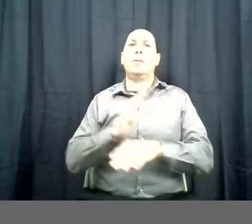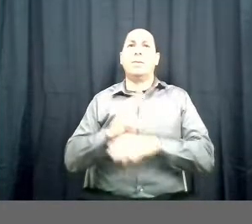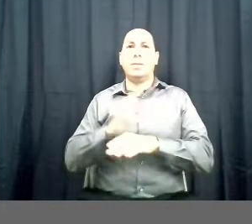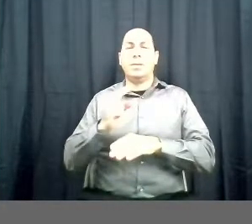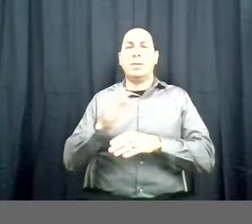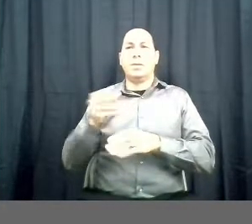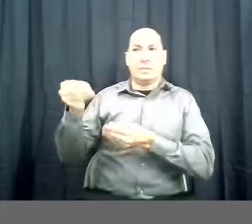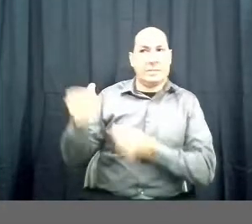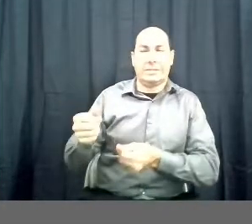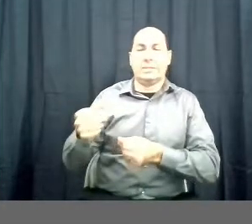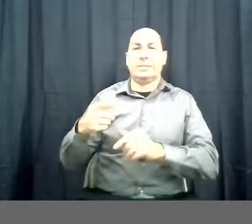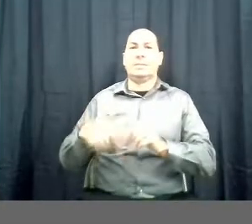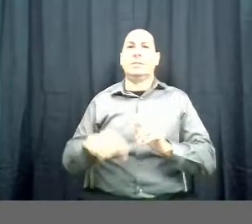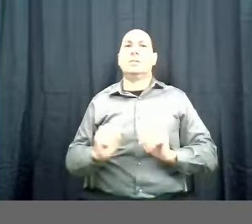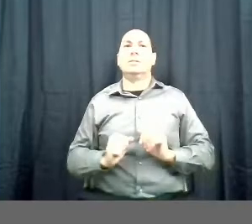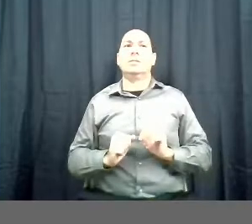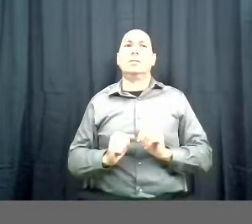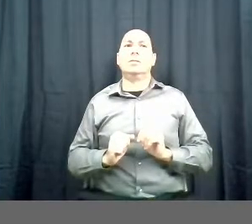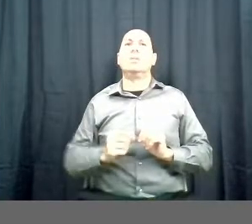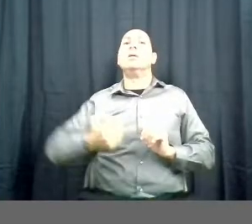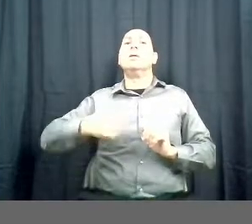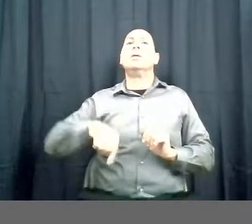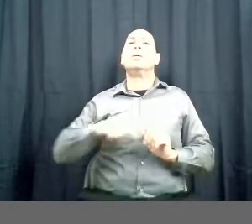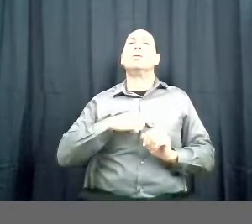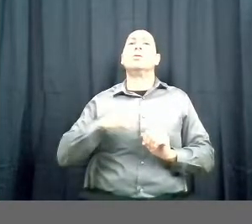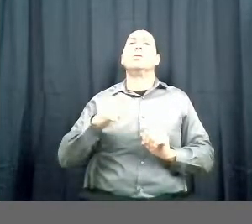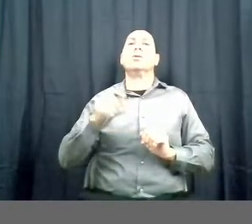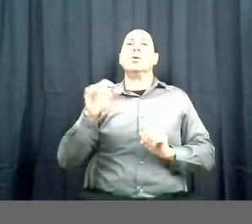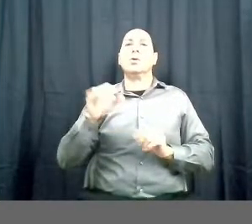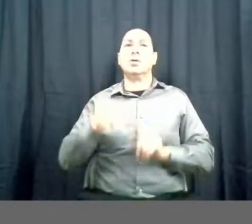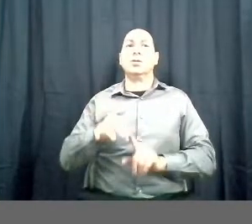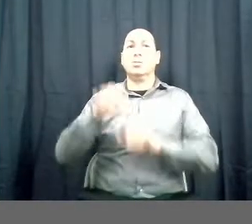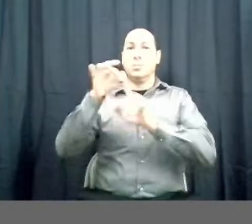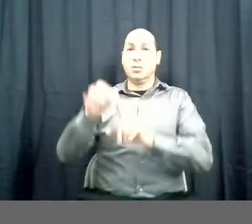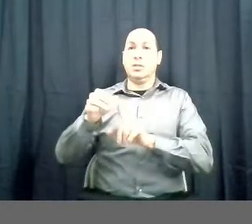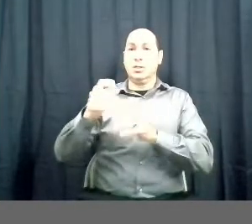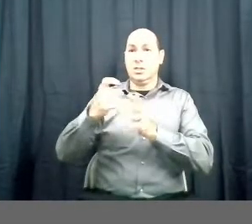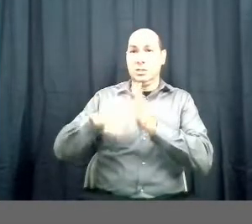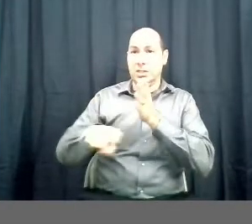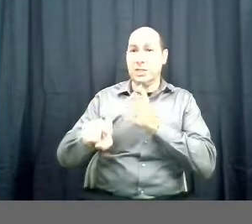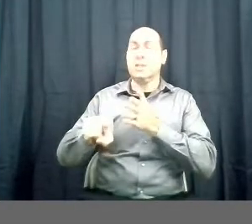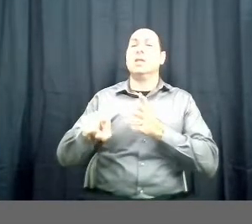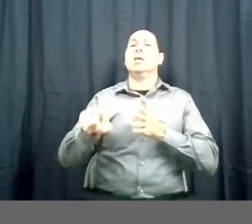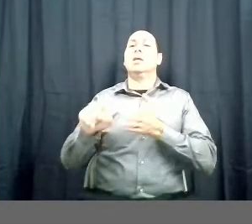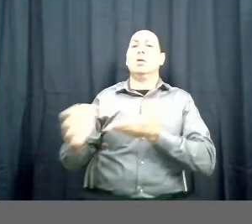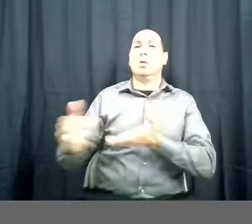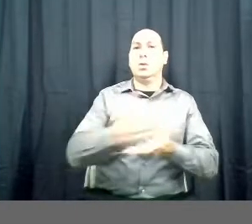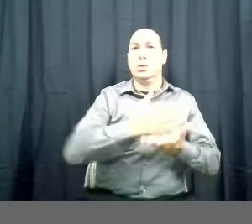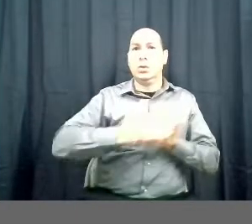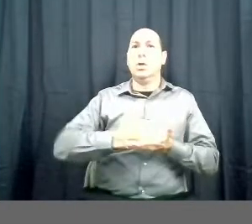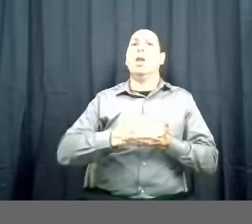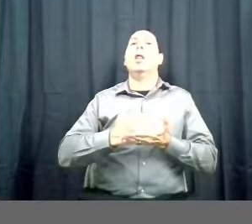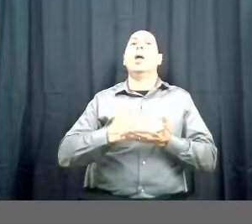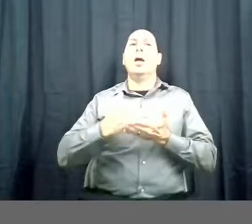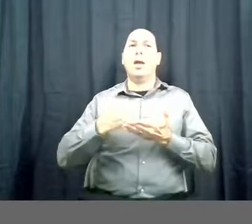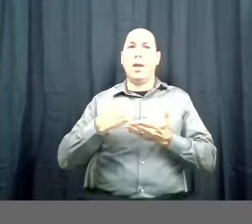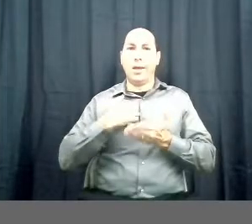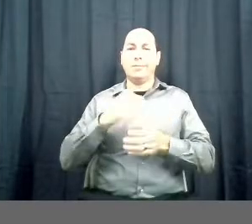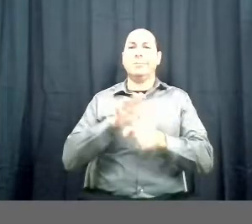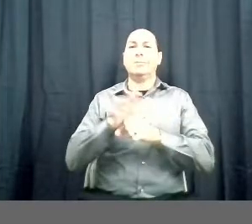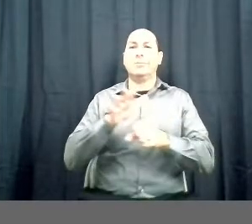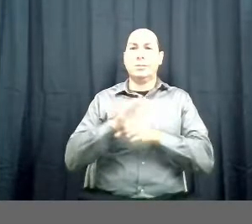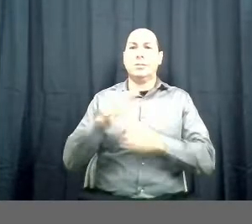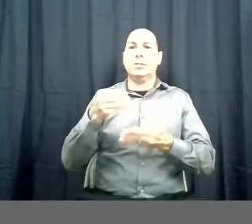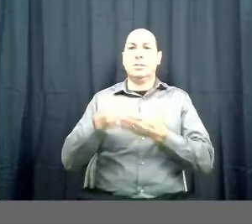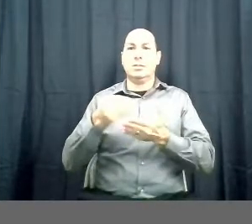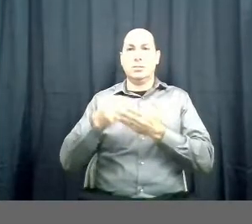forecasted special tax collections, will have sufficient repayment capacity. And as a result, we